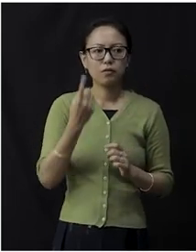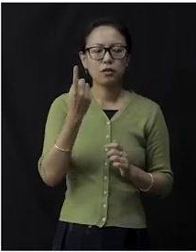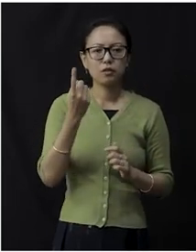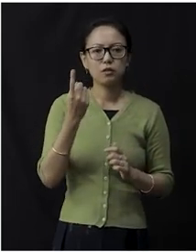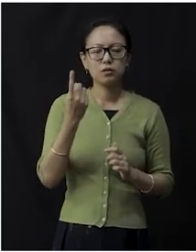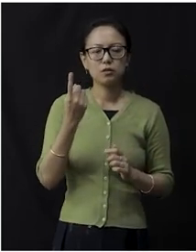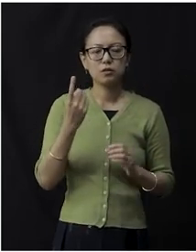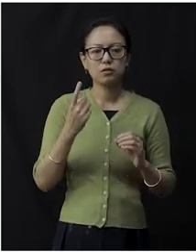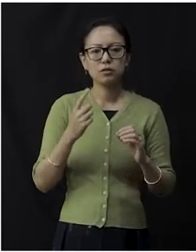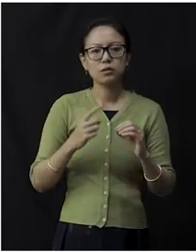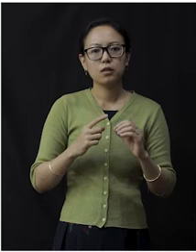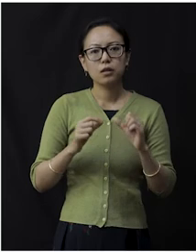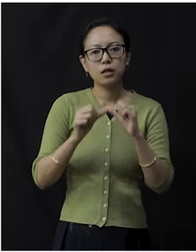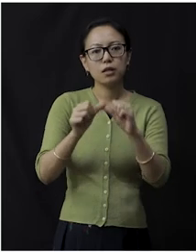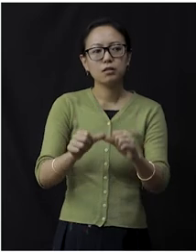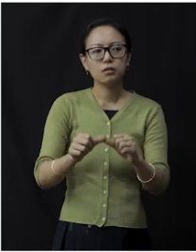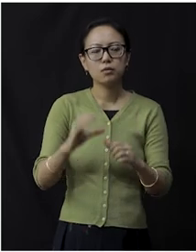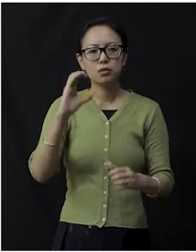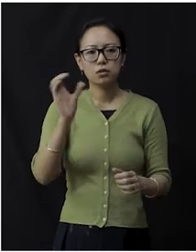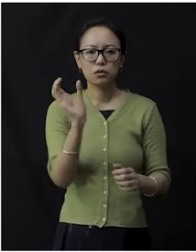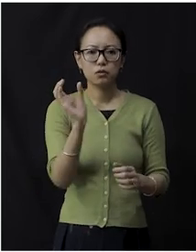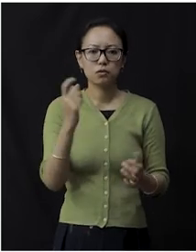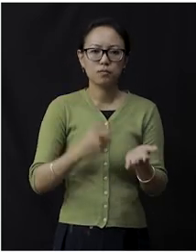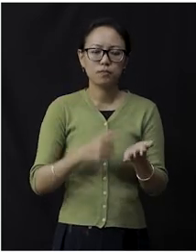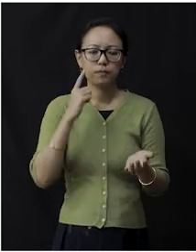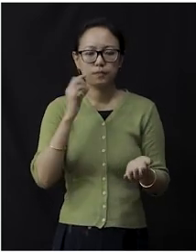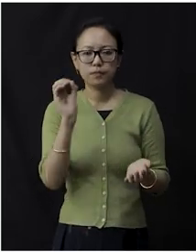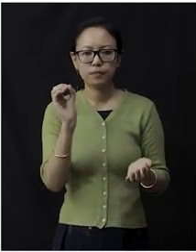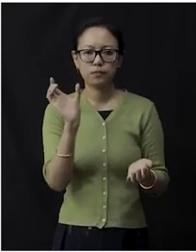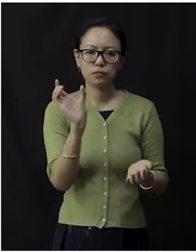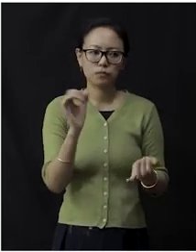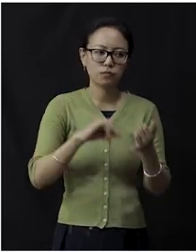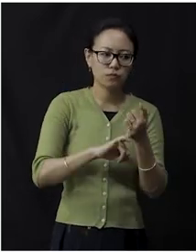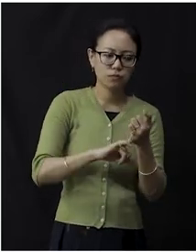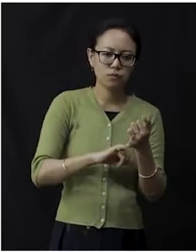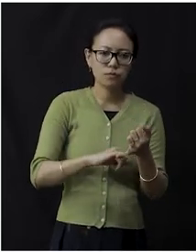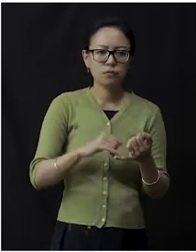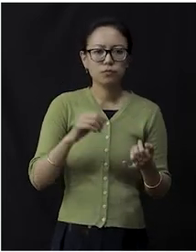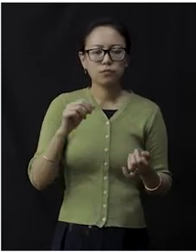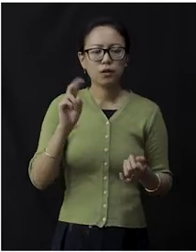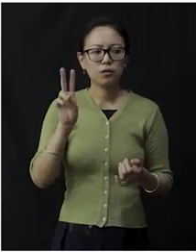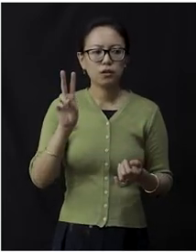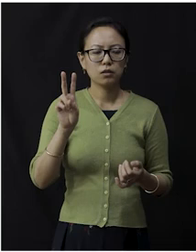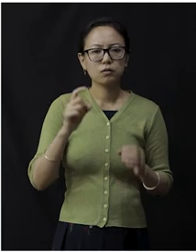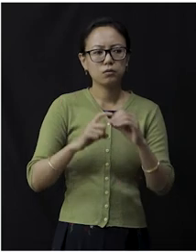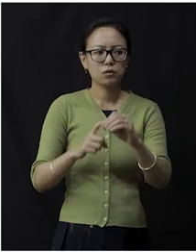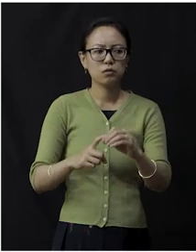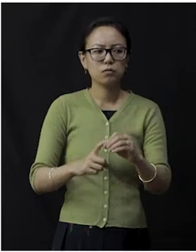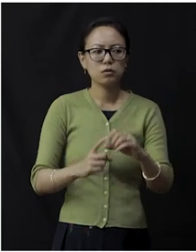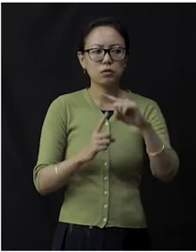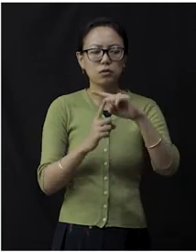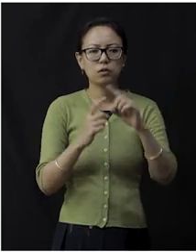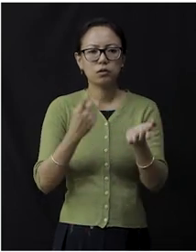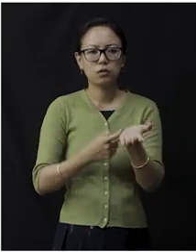c, u, r, I, o, u, s. Second one was t, r, u, d, g, I, n, g. The third